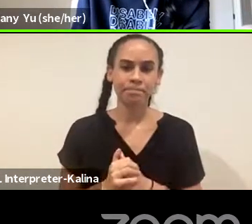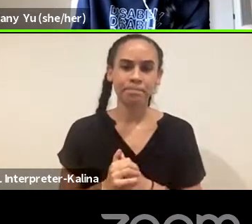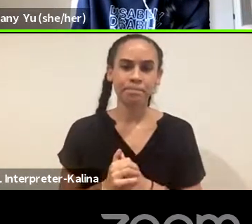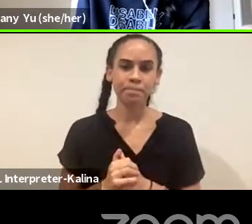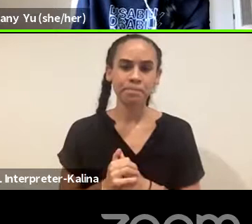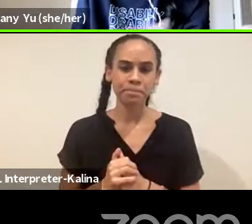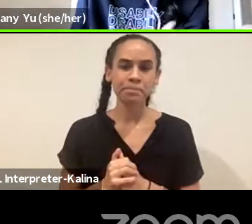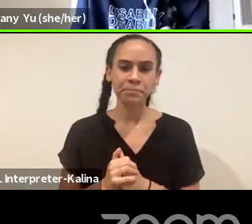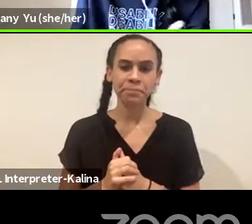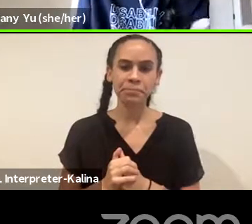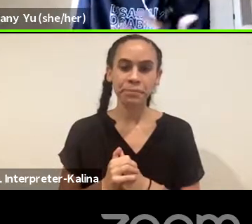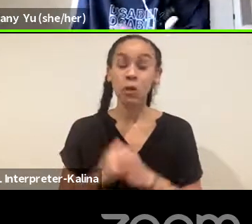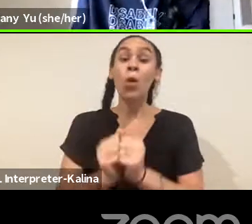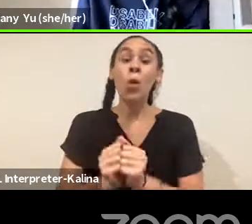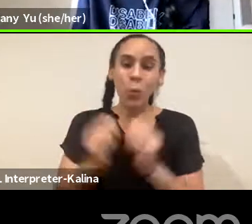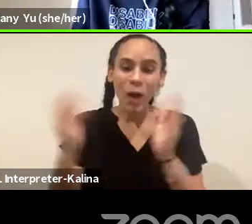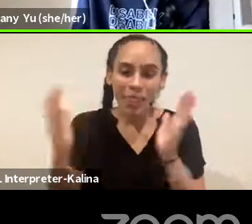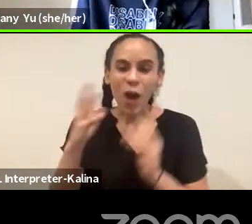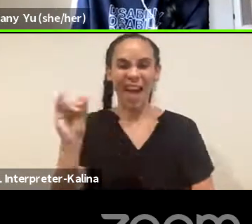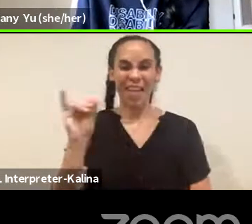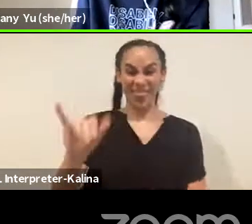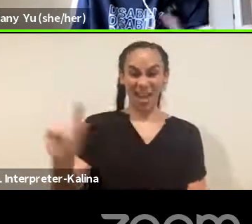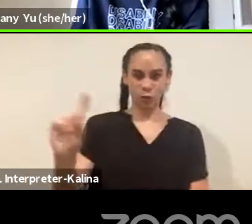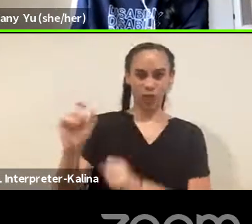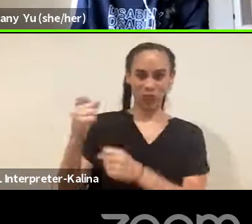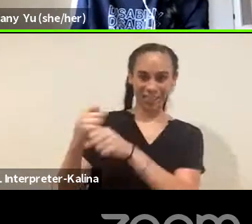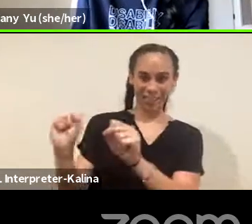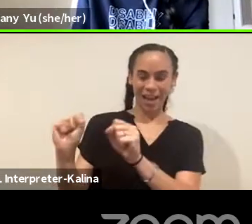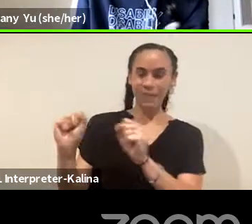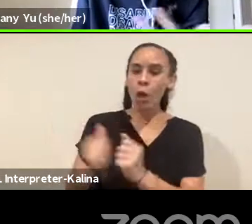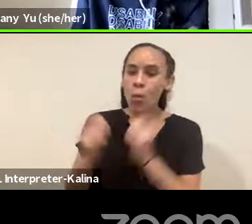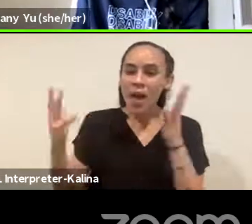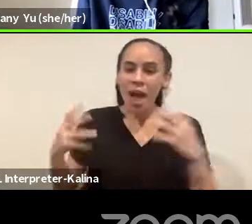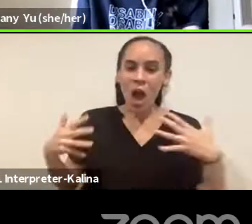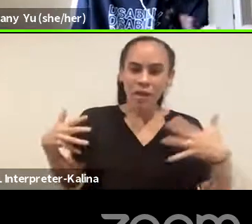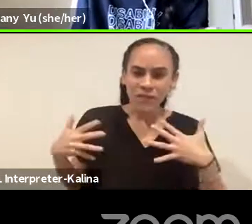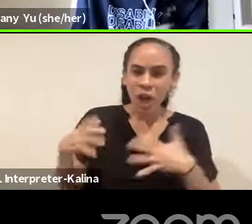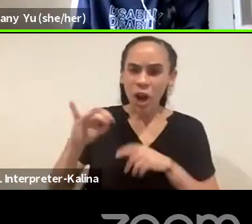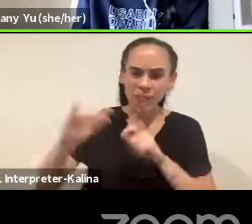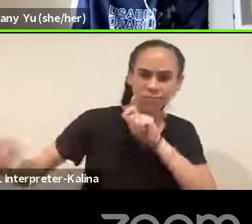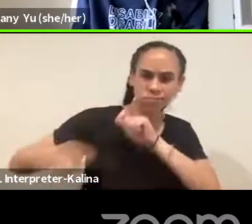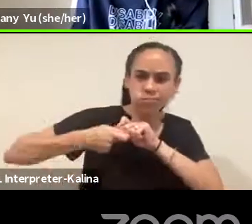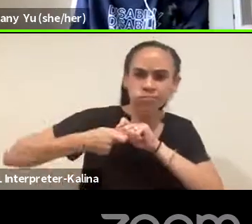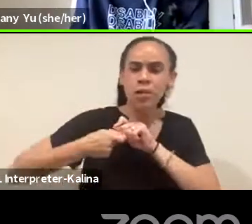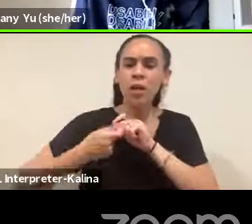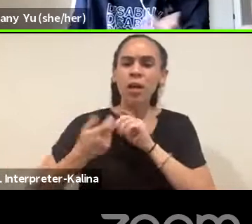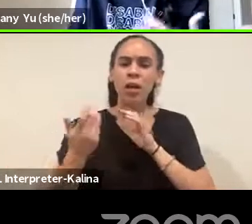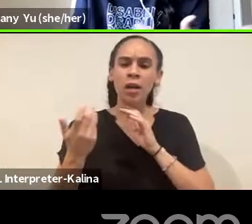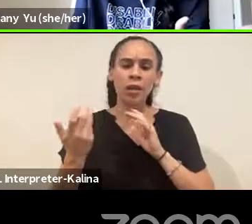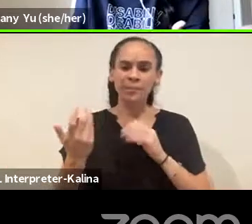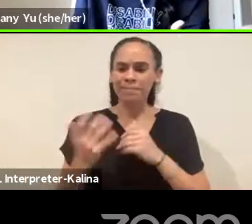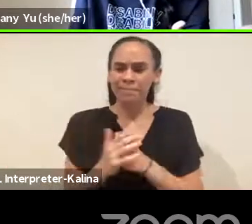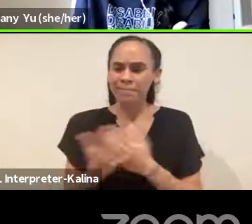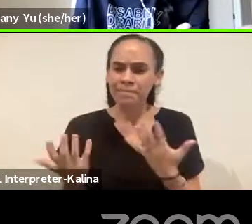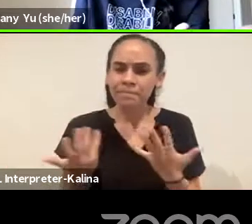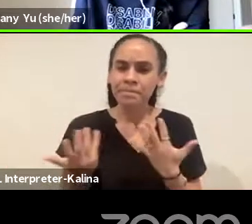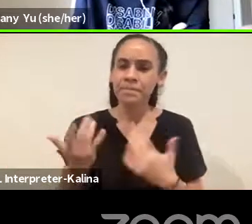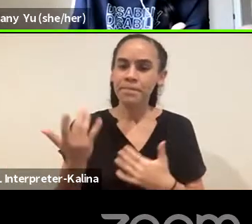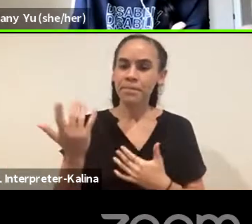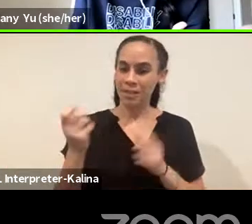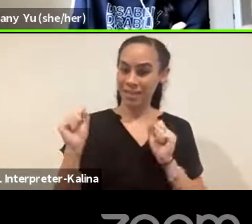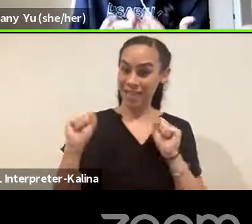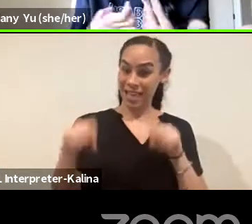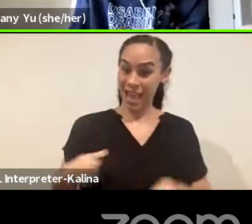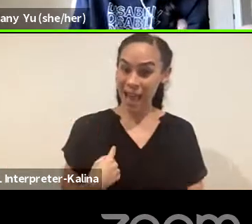Mm-hmm. Without, and this is where the safety comes in, without fear of retribution or retaliation, or it's just, can I